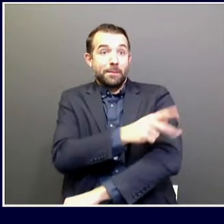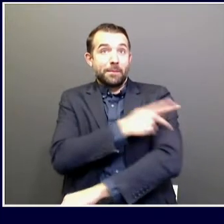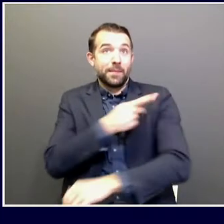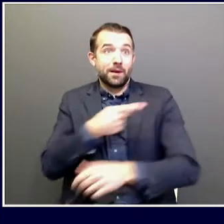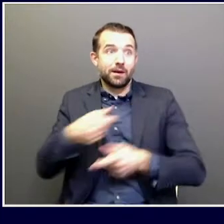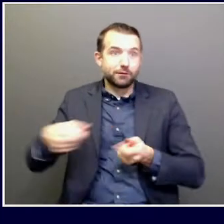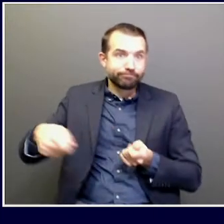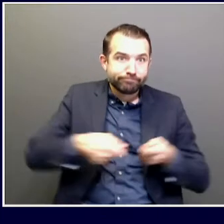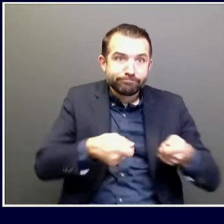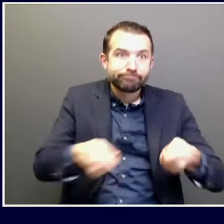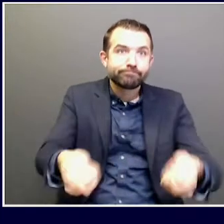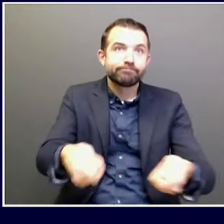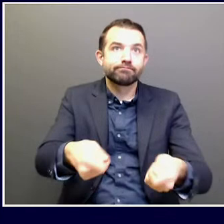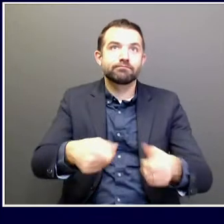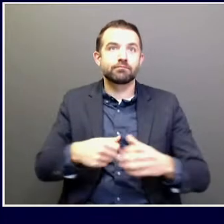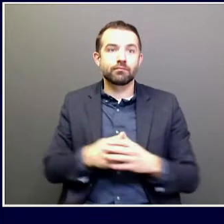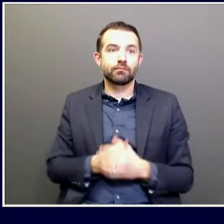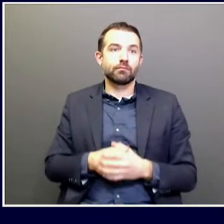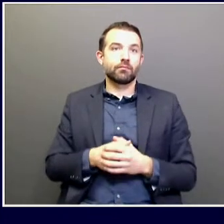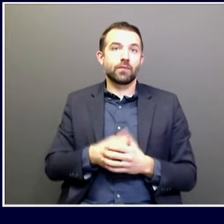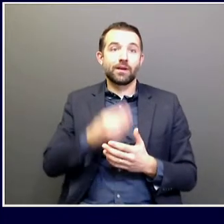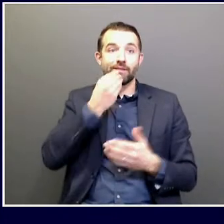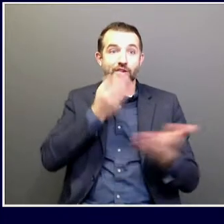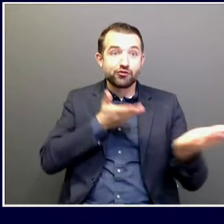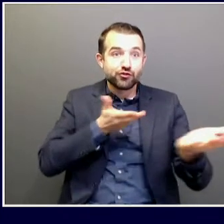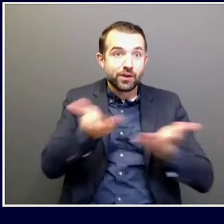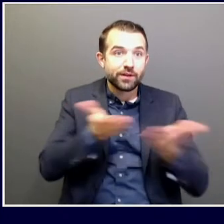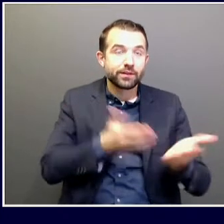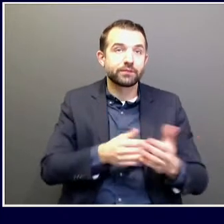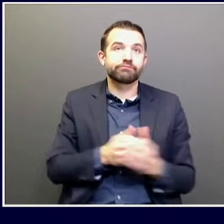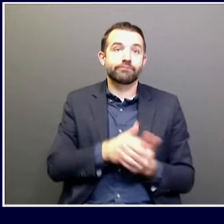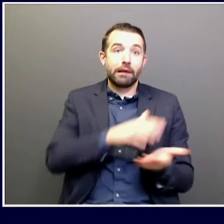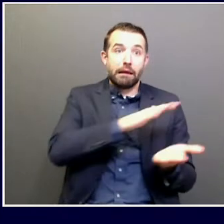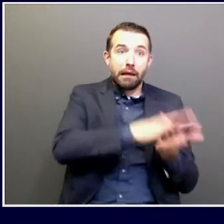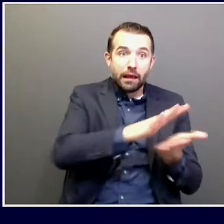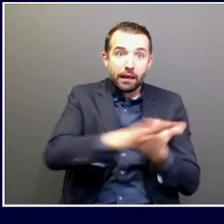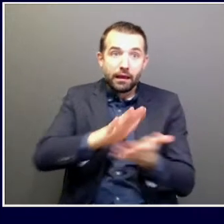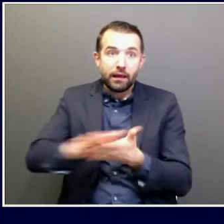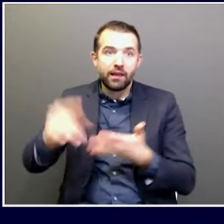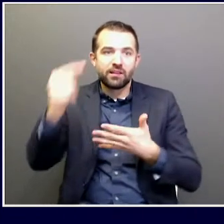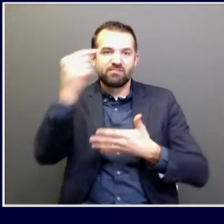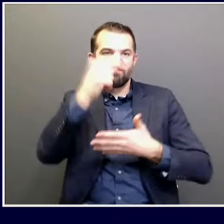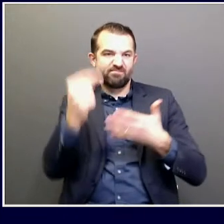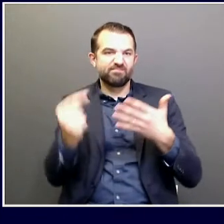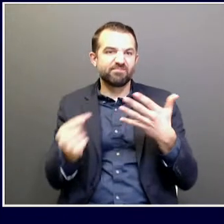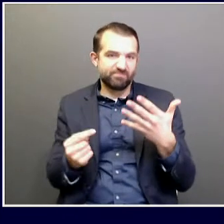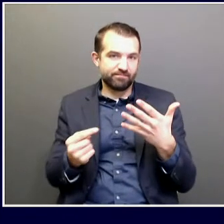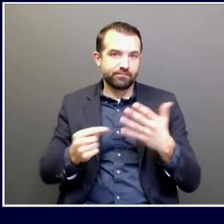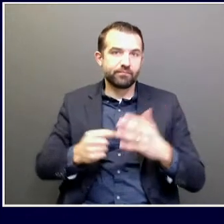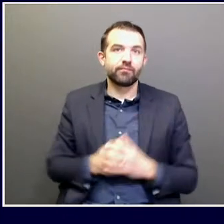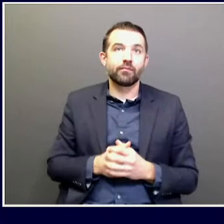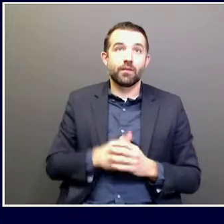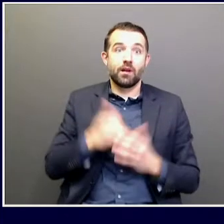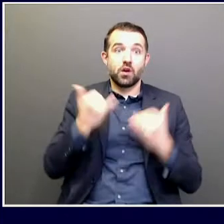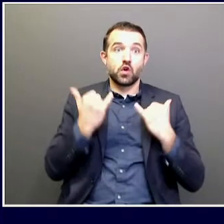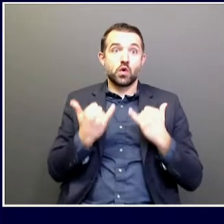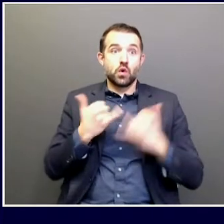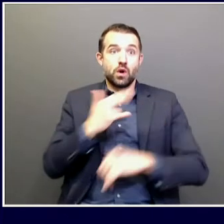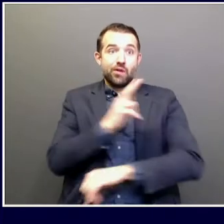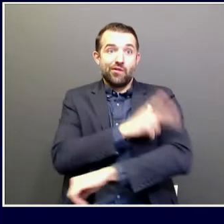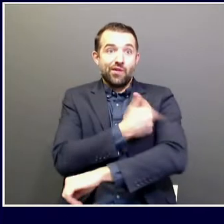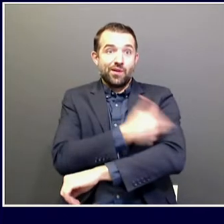facilities, so those facilities can then accept patients who are waiting to be discharged from hospitals where there's just no place for them to go right